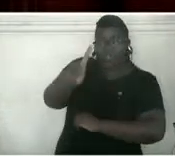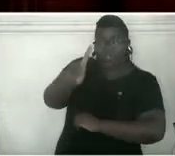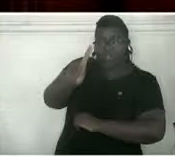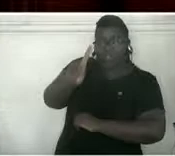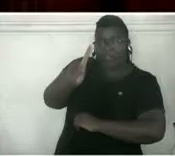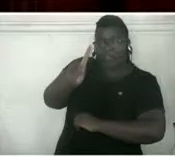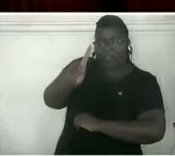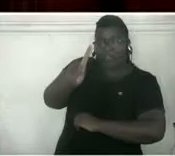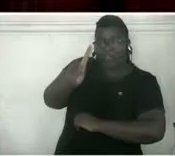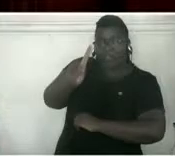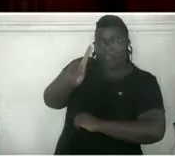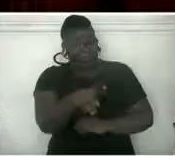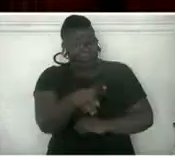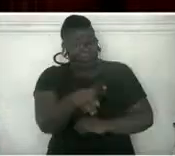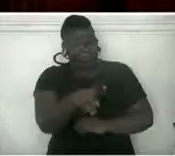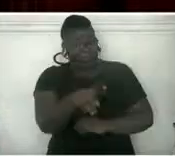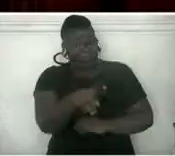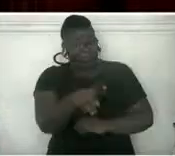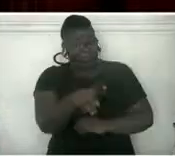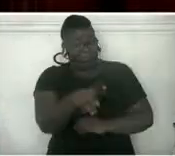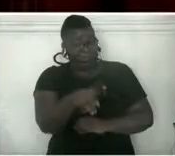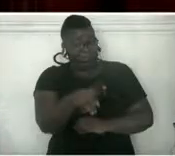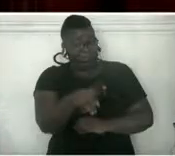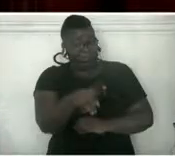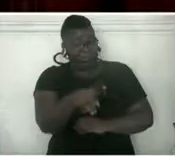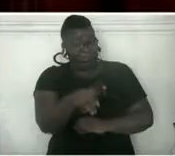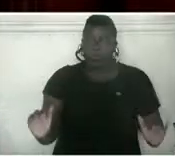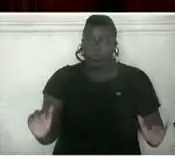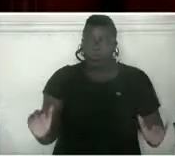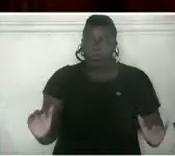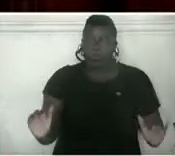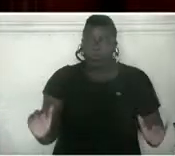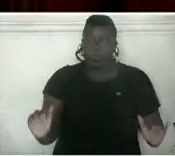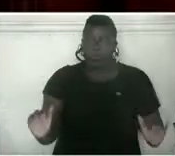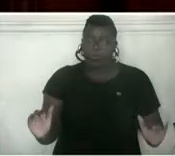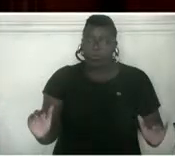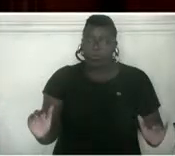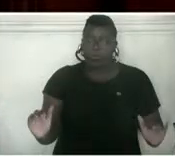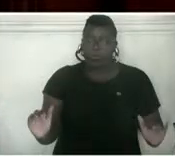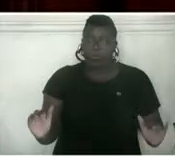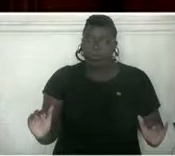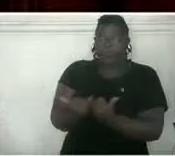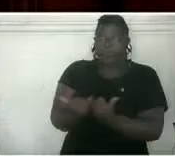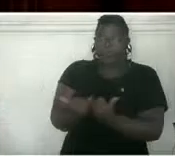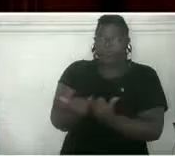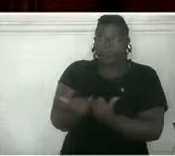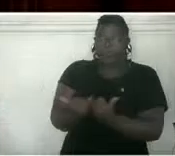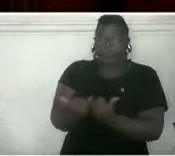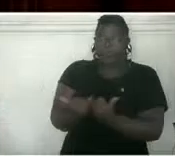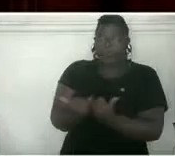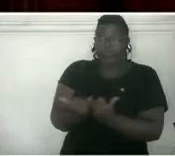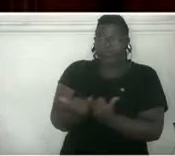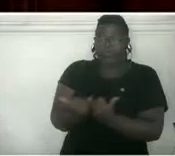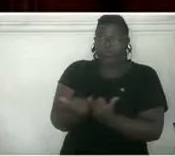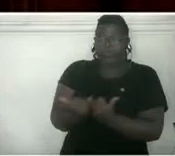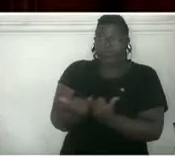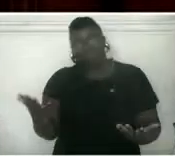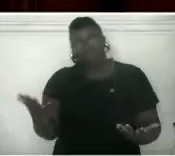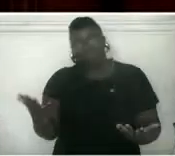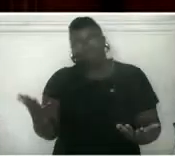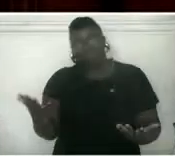Umlalazi. The project employs 30 permanent young received. Another highlight